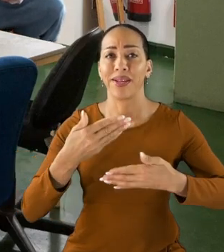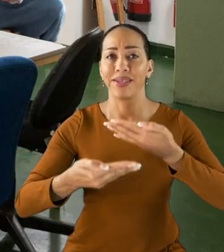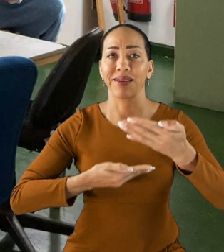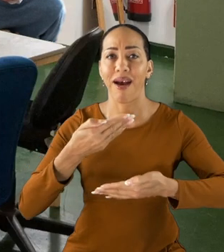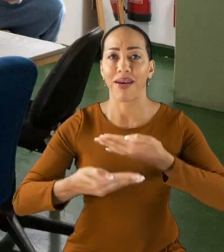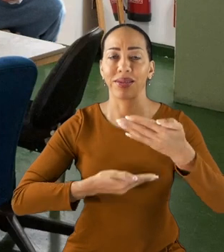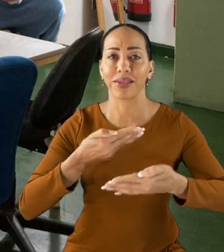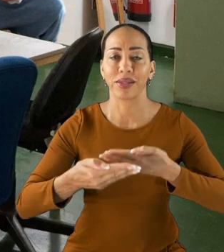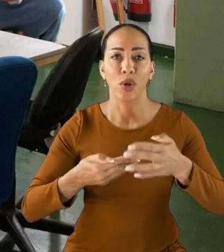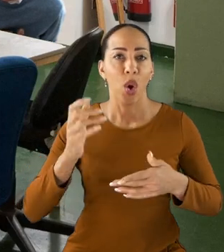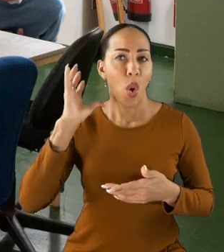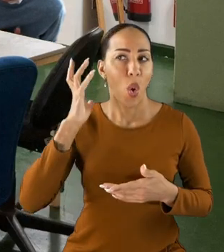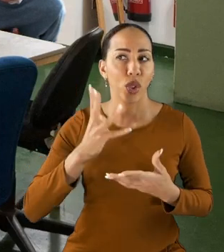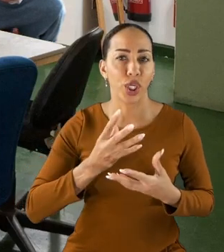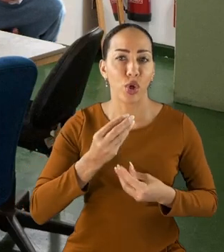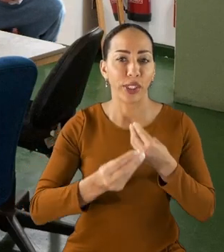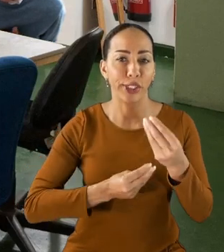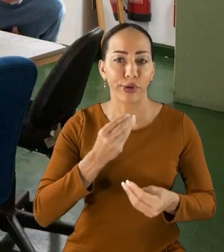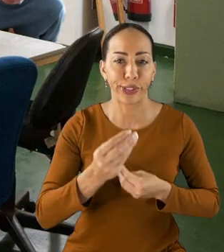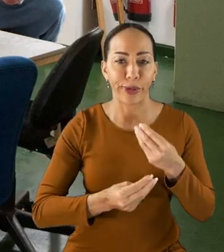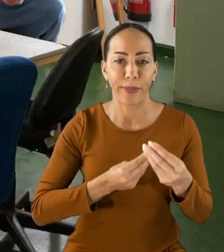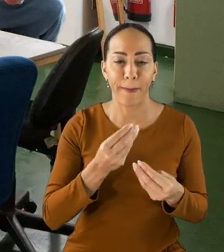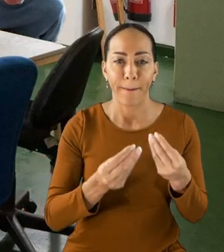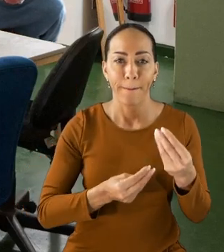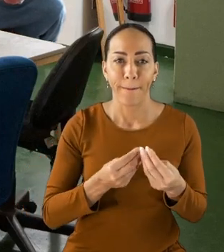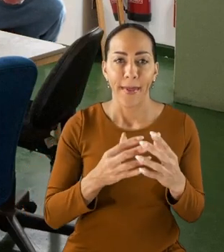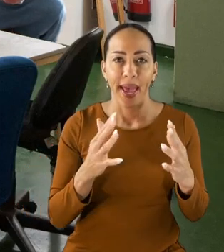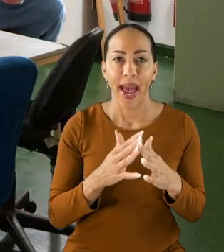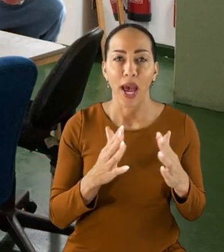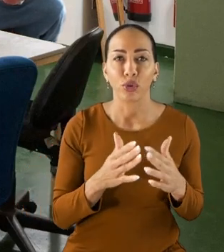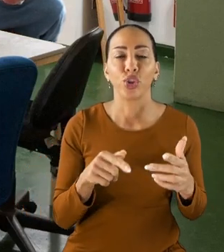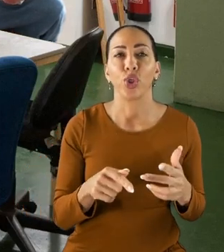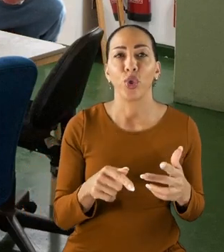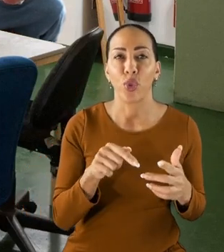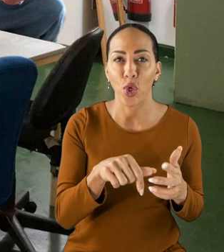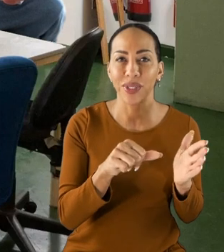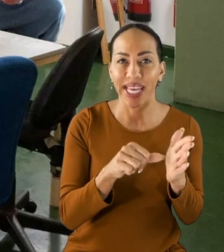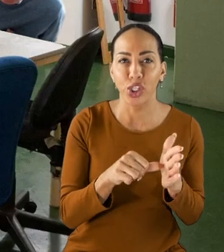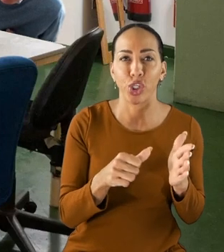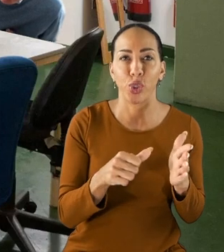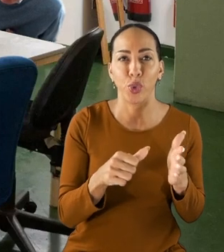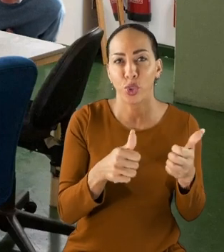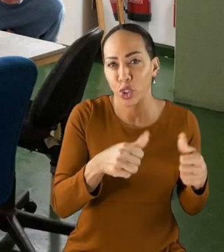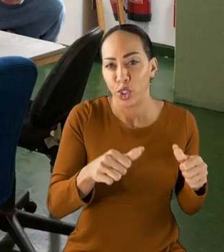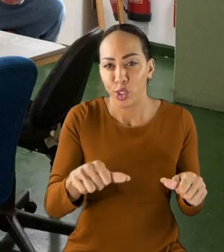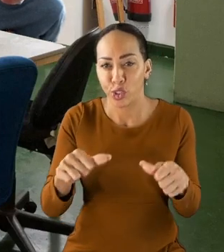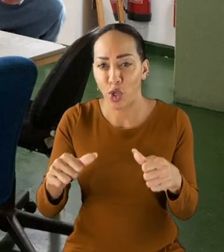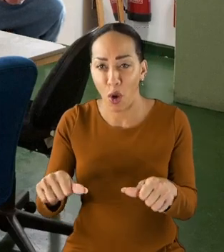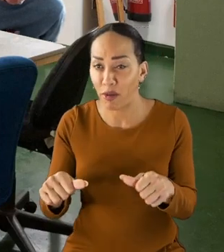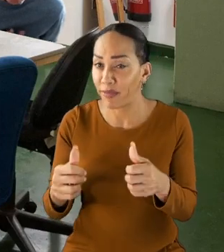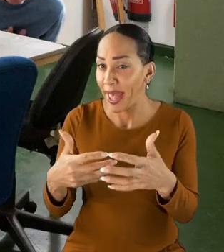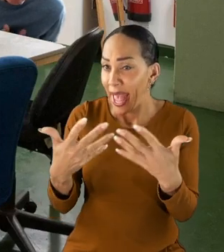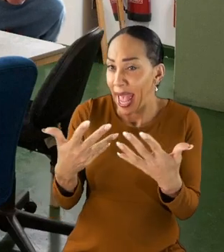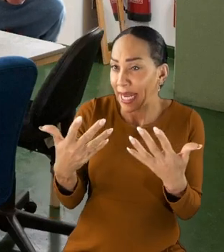and ways that can kind of work with those things. I just wondered if there's any more to kind of add around that